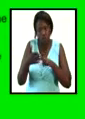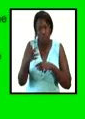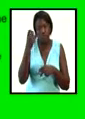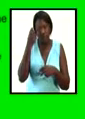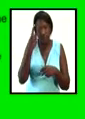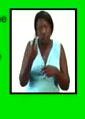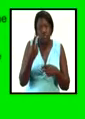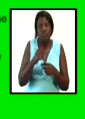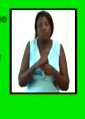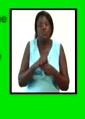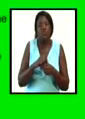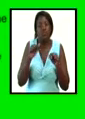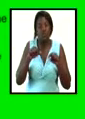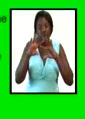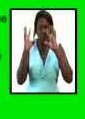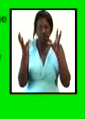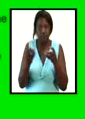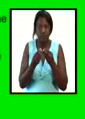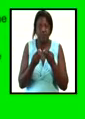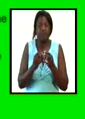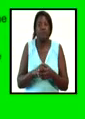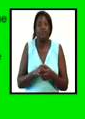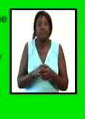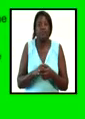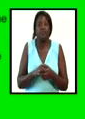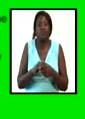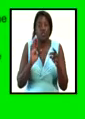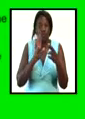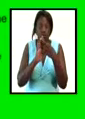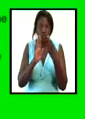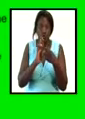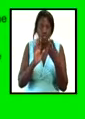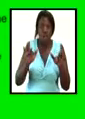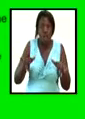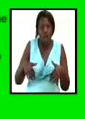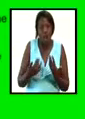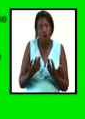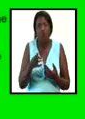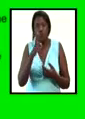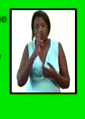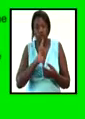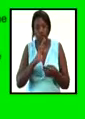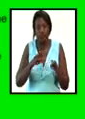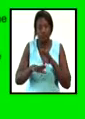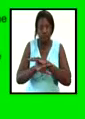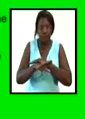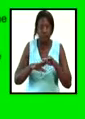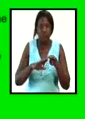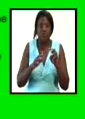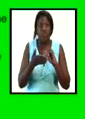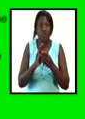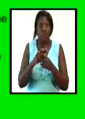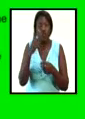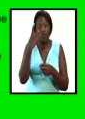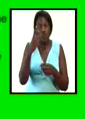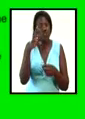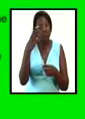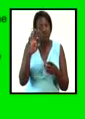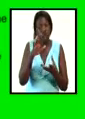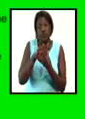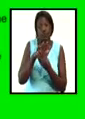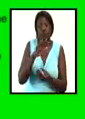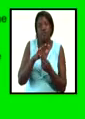what we have learned today. Here are the rules or answering techniques. Rule 1. Do not copy directly from the